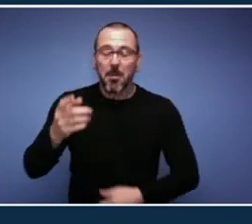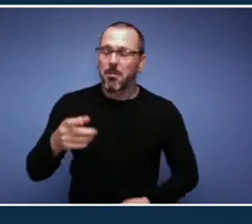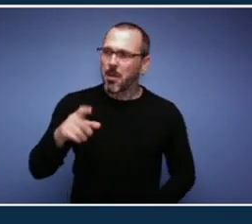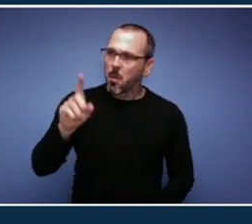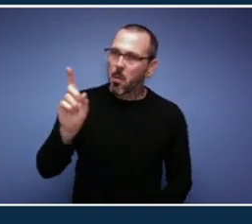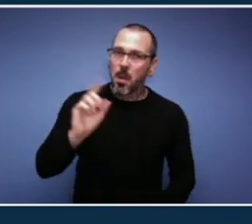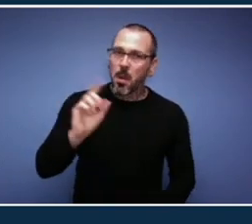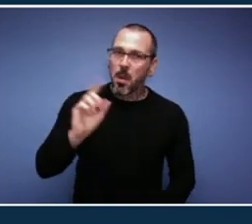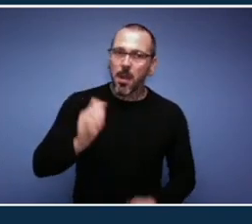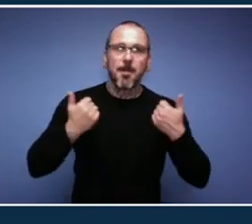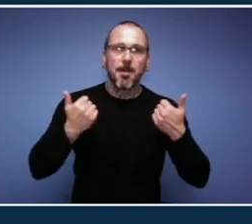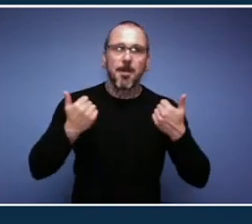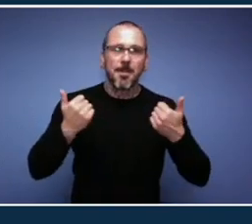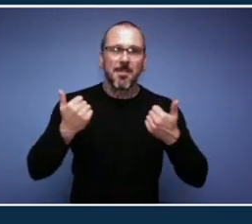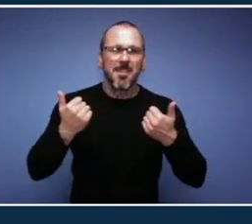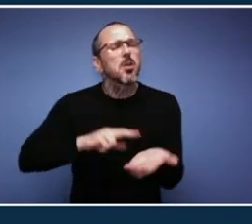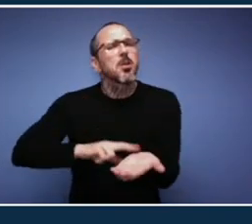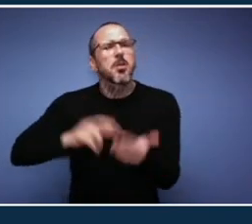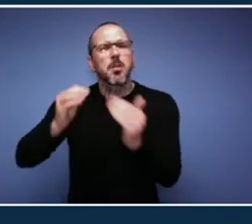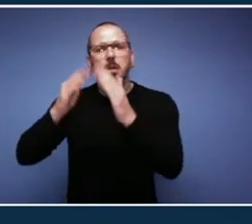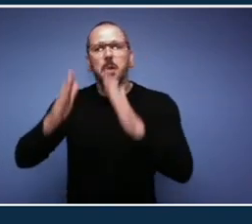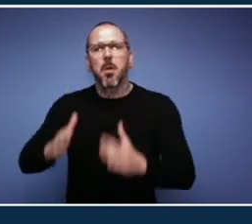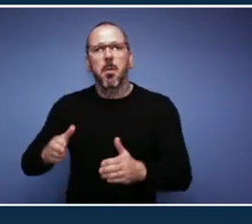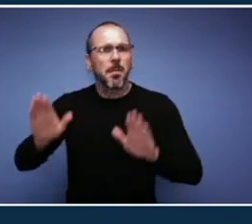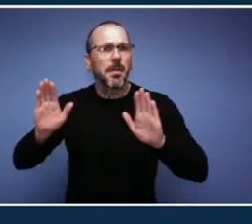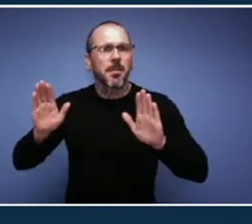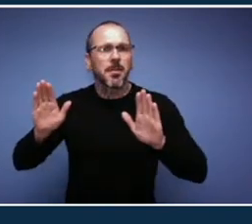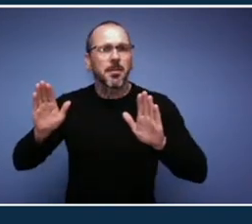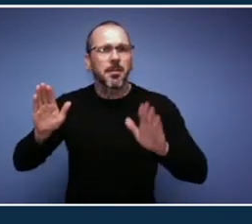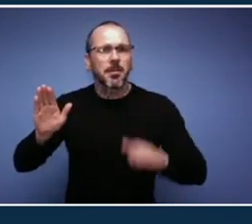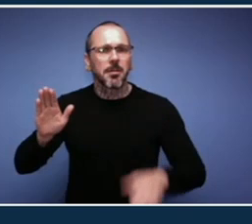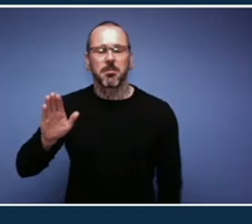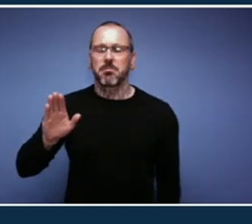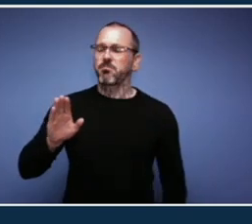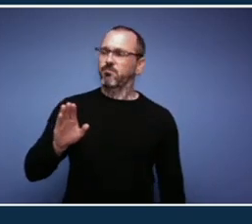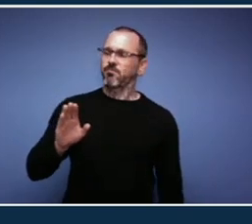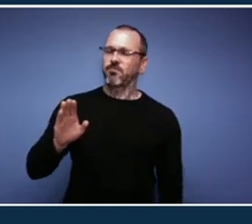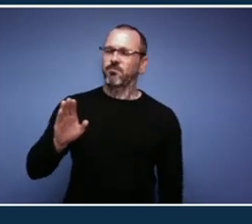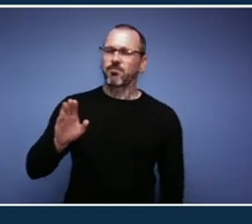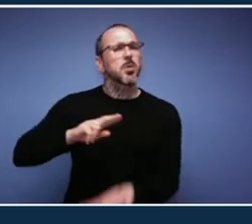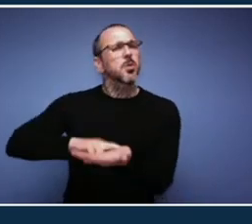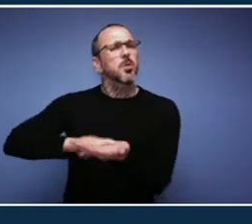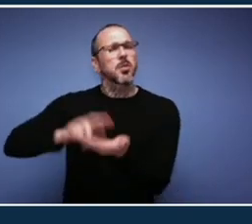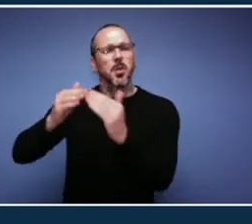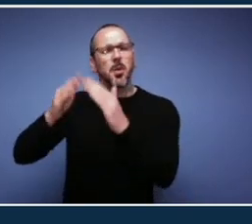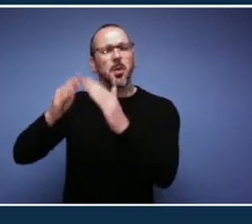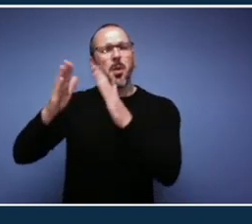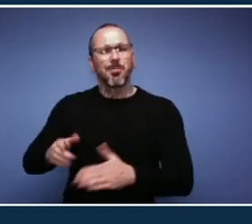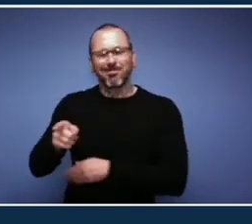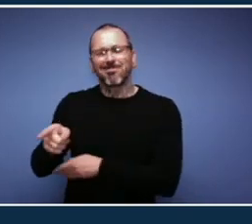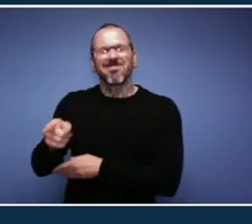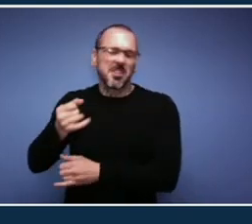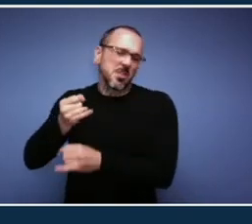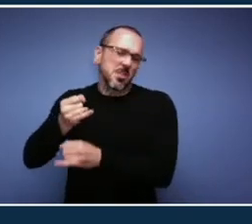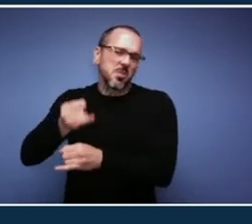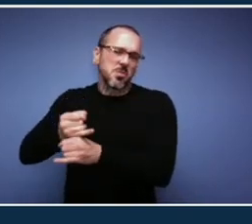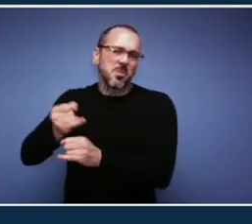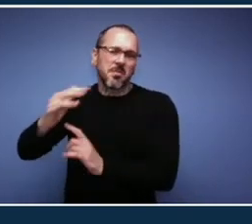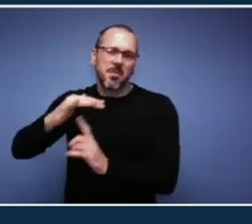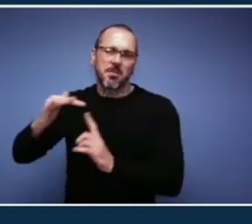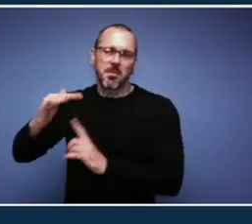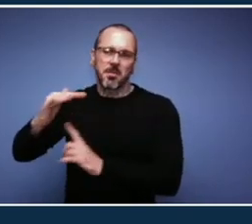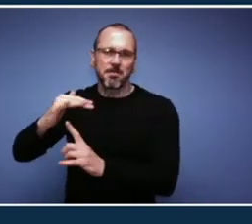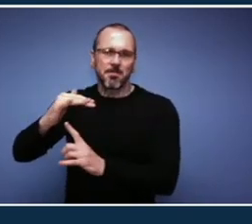a nursing home, when we think about it, it is an institutional setting. It's a setting where people don't have